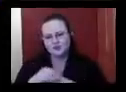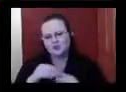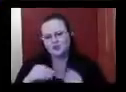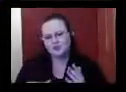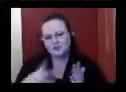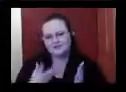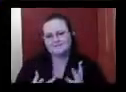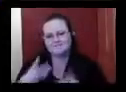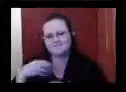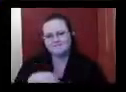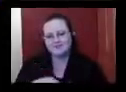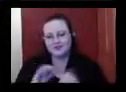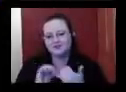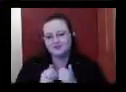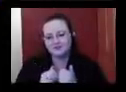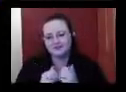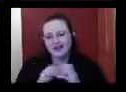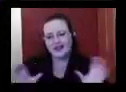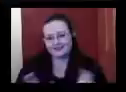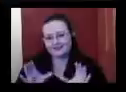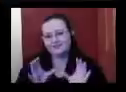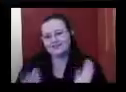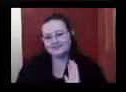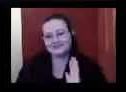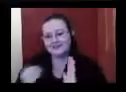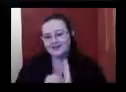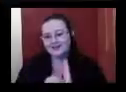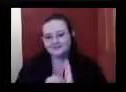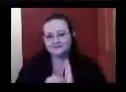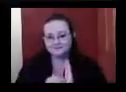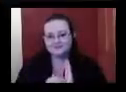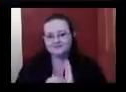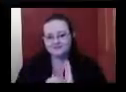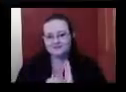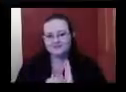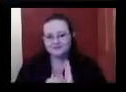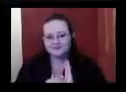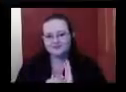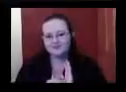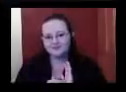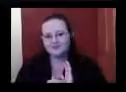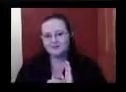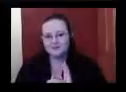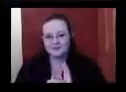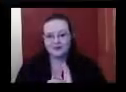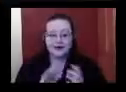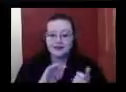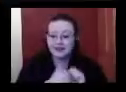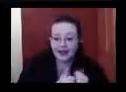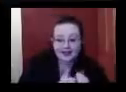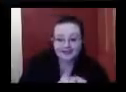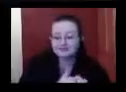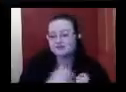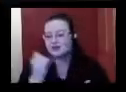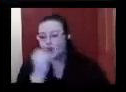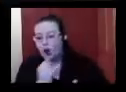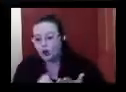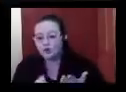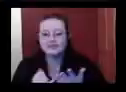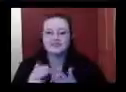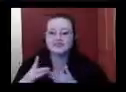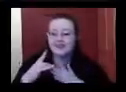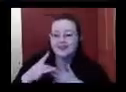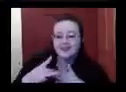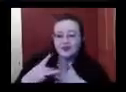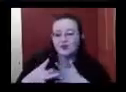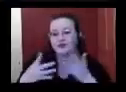be able to participate again in extracurricular activities, ones of athletic nature, the arts,